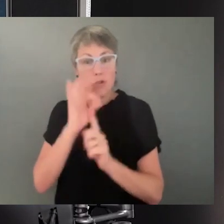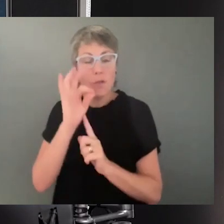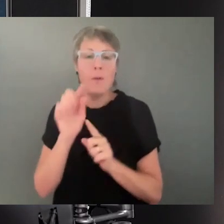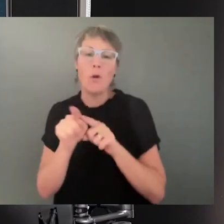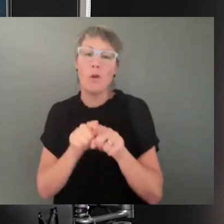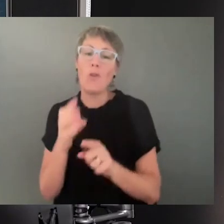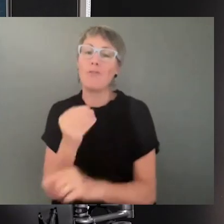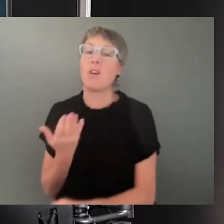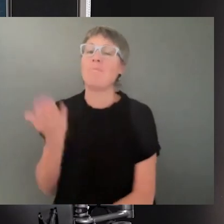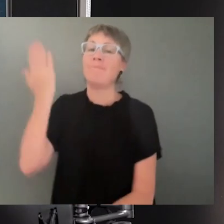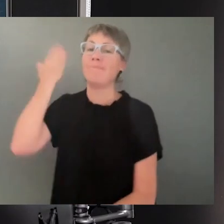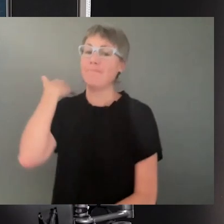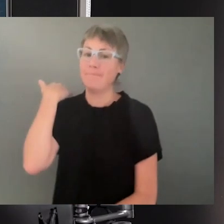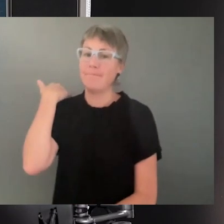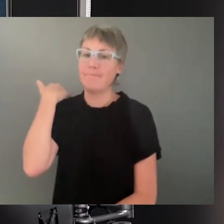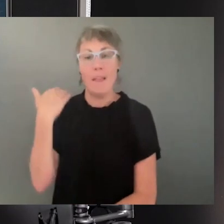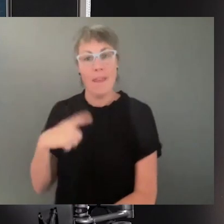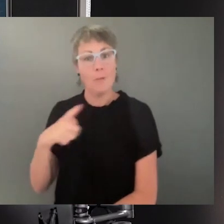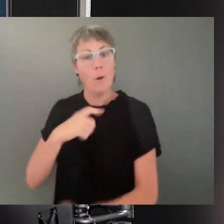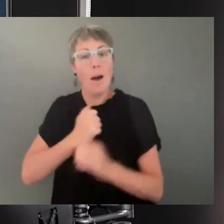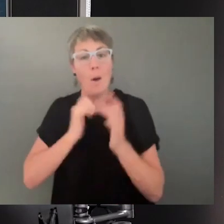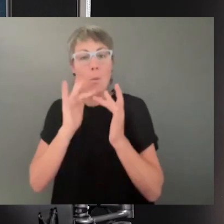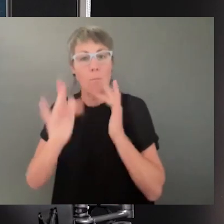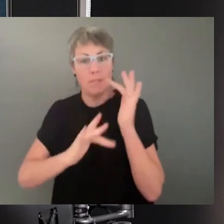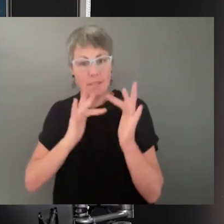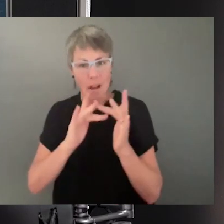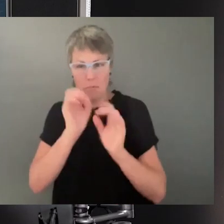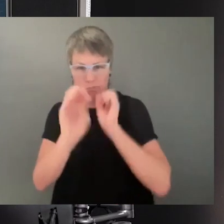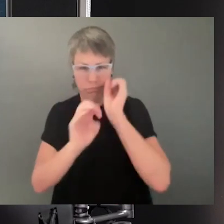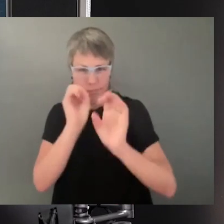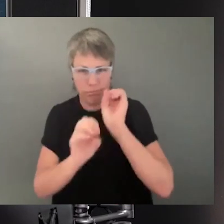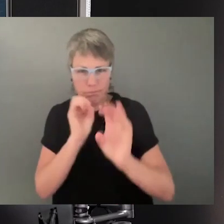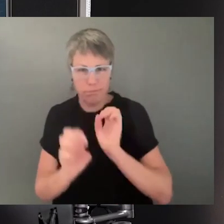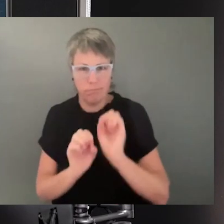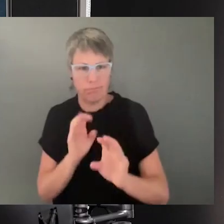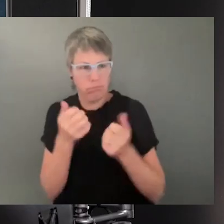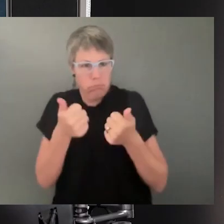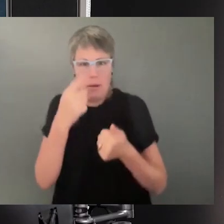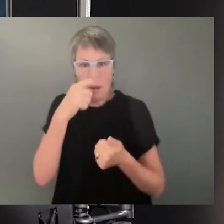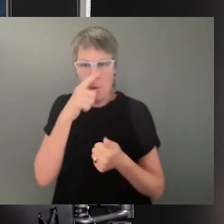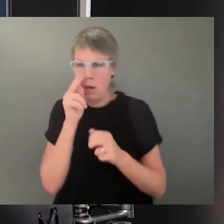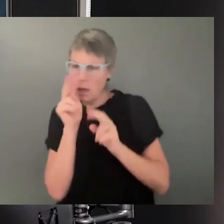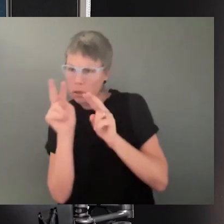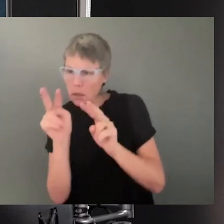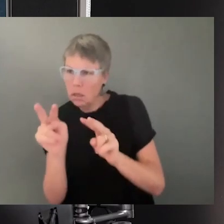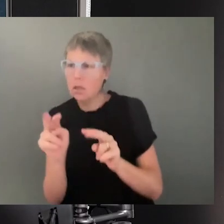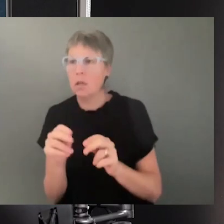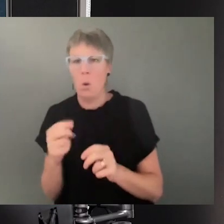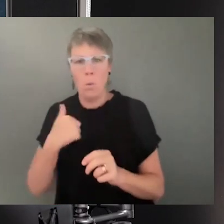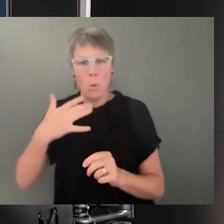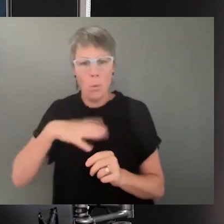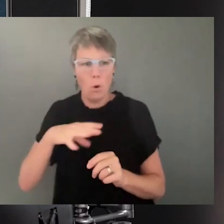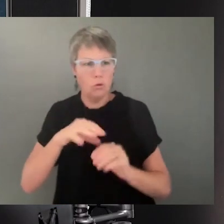do education, how we do training, how we do workplaces and employments that can be picked up and used by